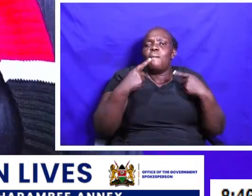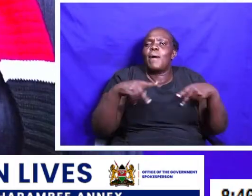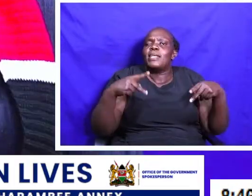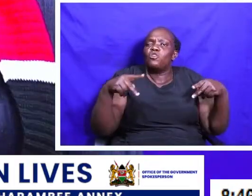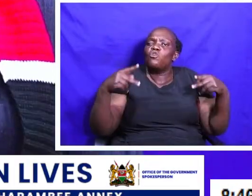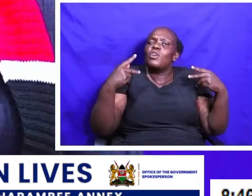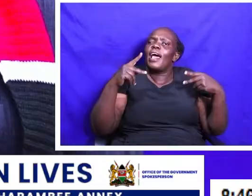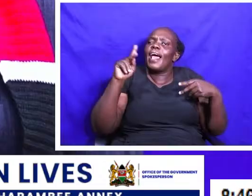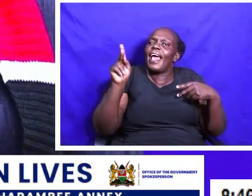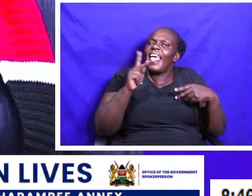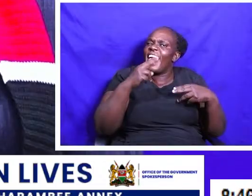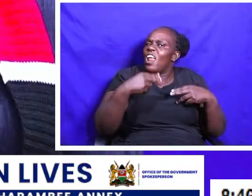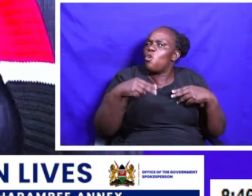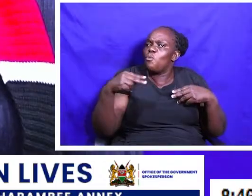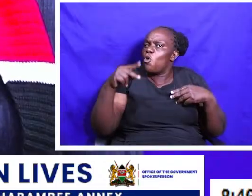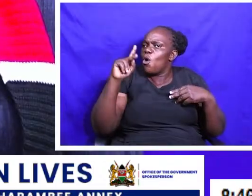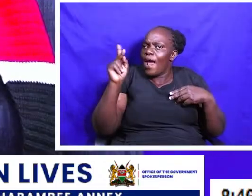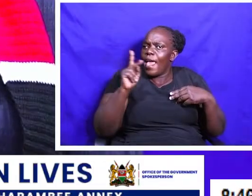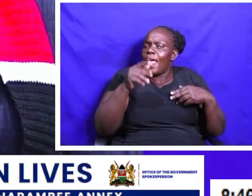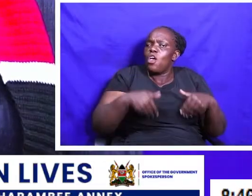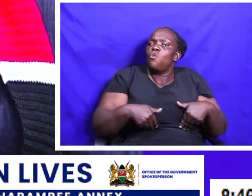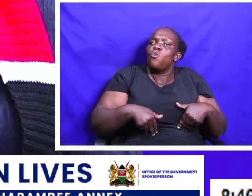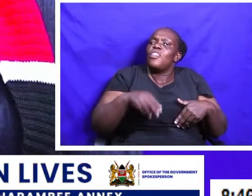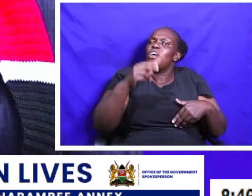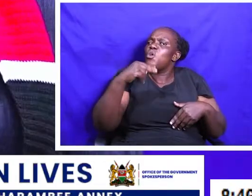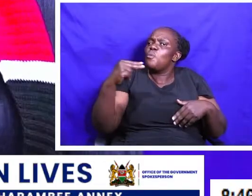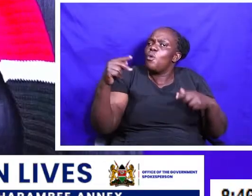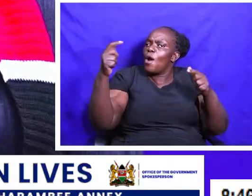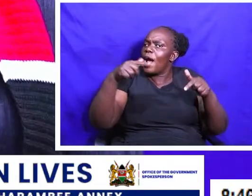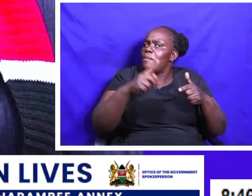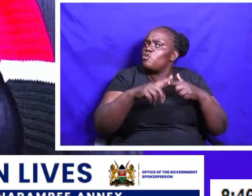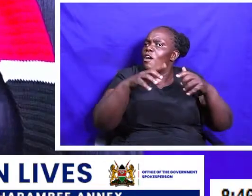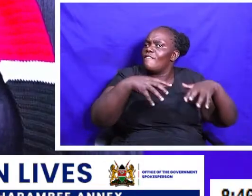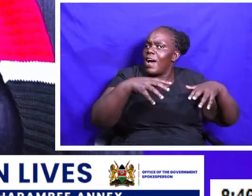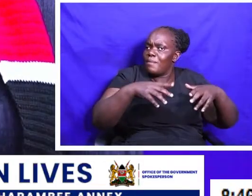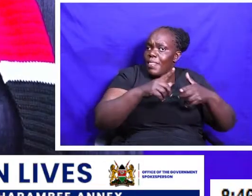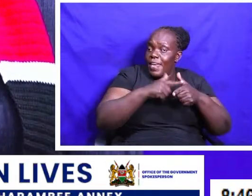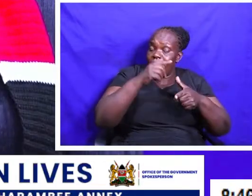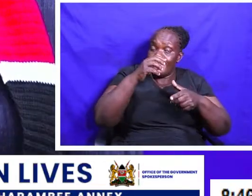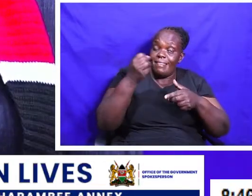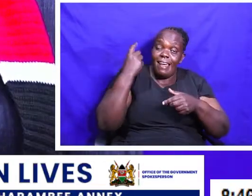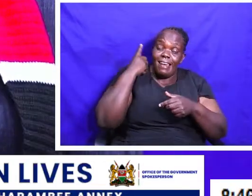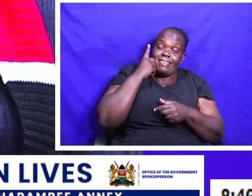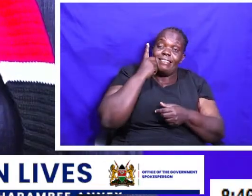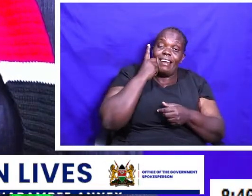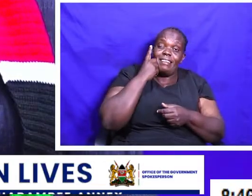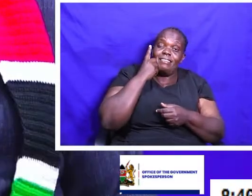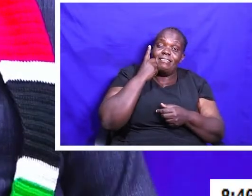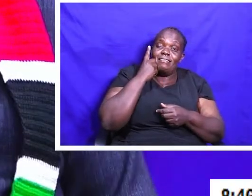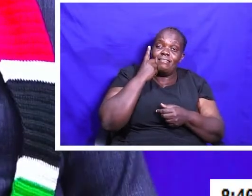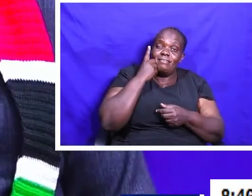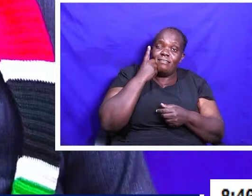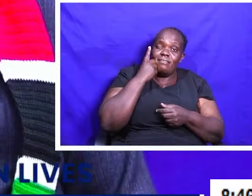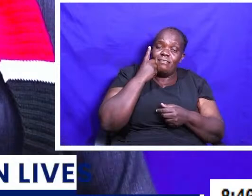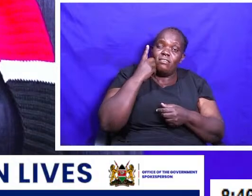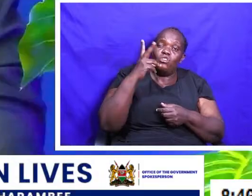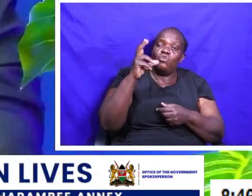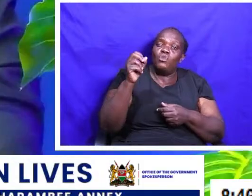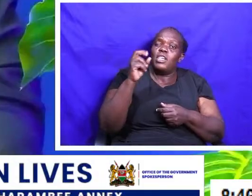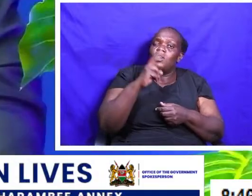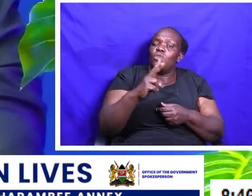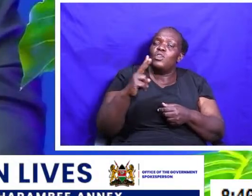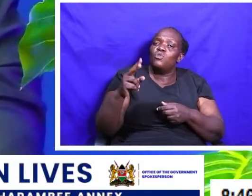an ordinary Kenyan, how does an ordinary youth who comes to our farm, because what we found out is that